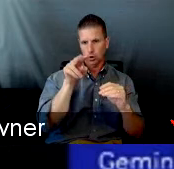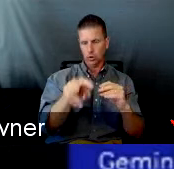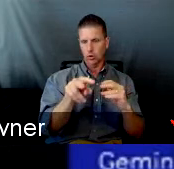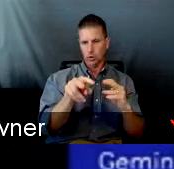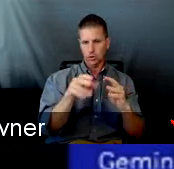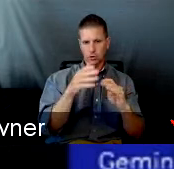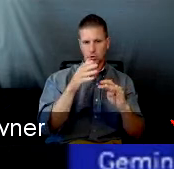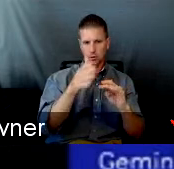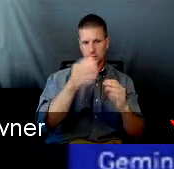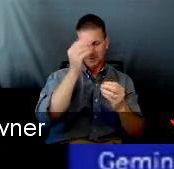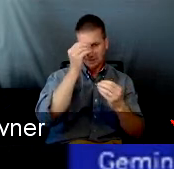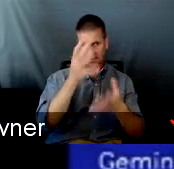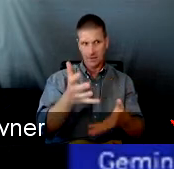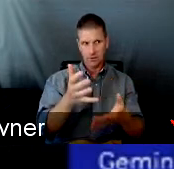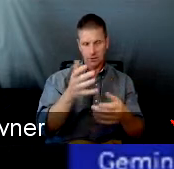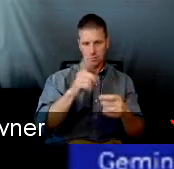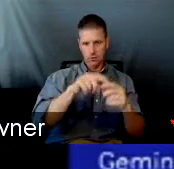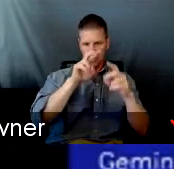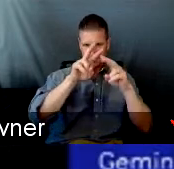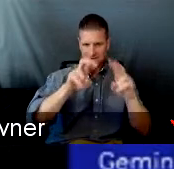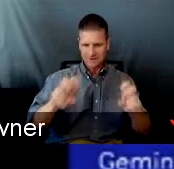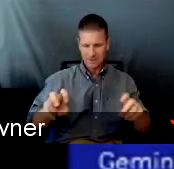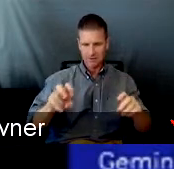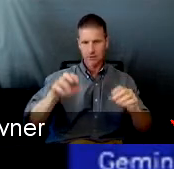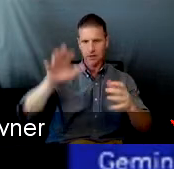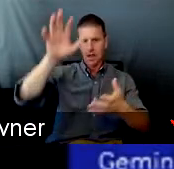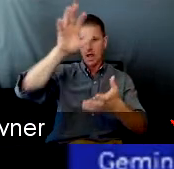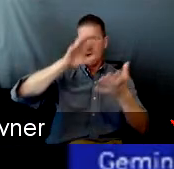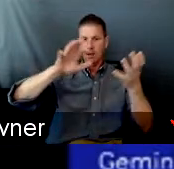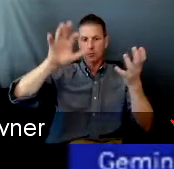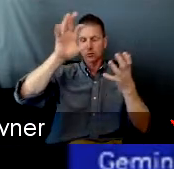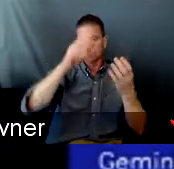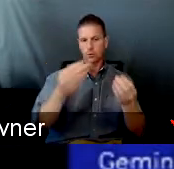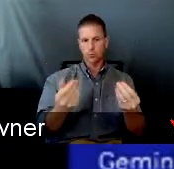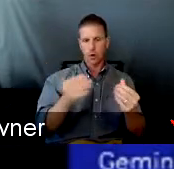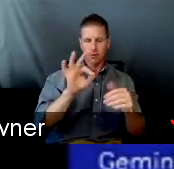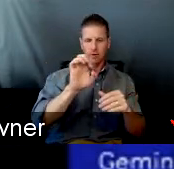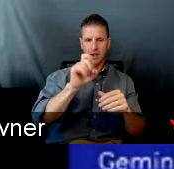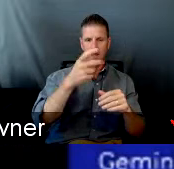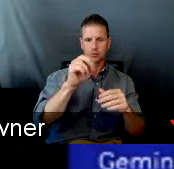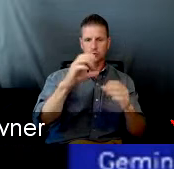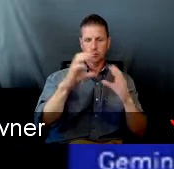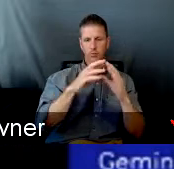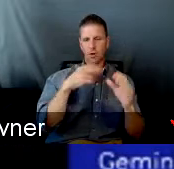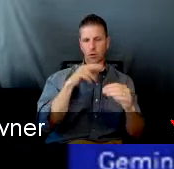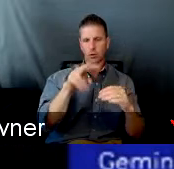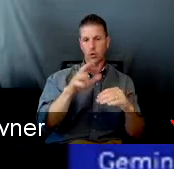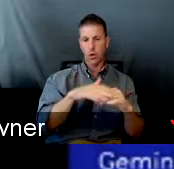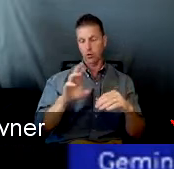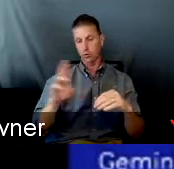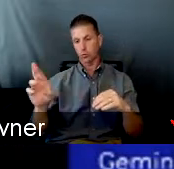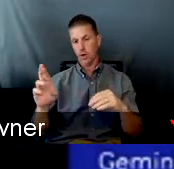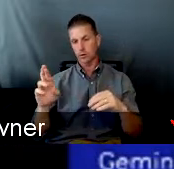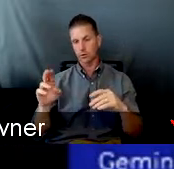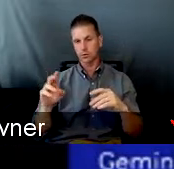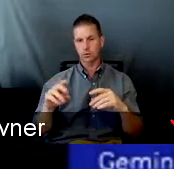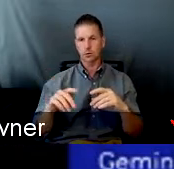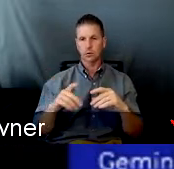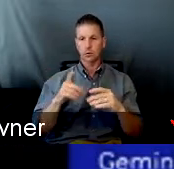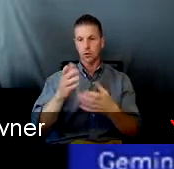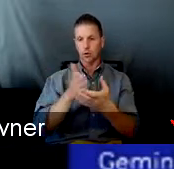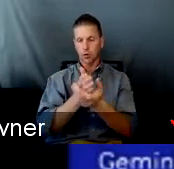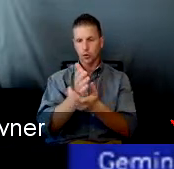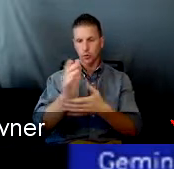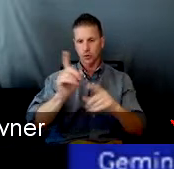these data to assess the atmospheric properties of the exoplanets that we look at. And so on the right, we're stepping through